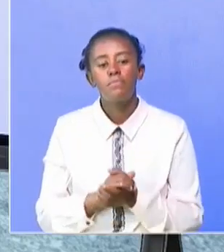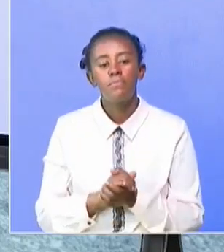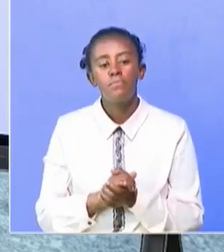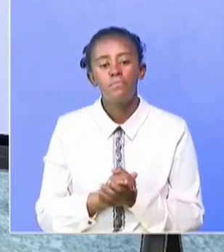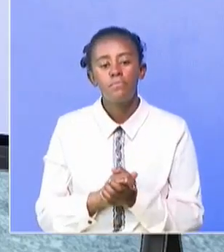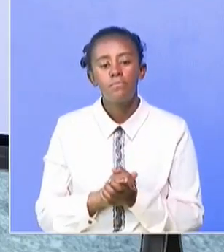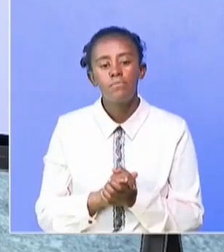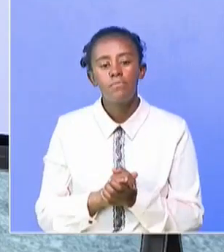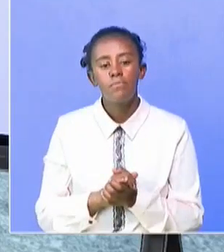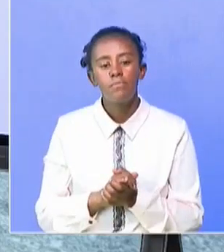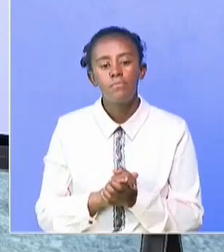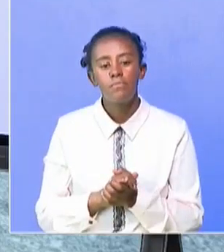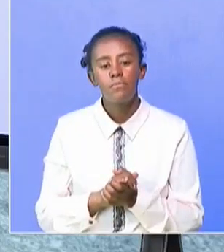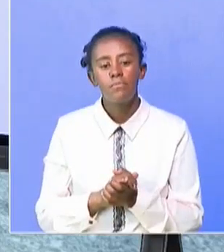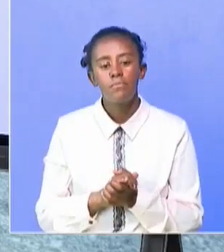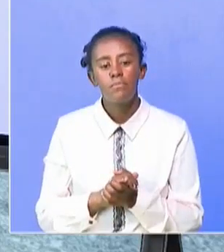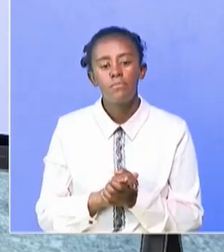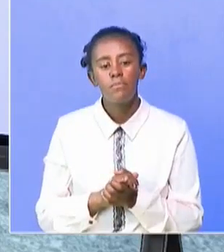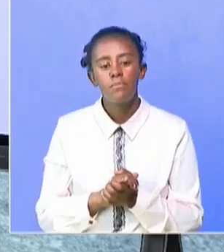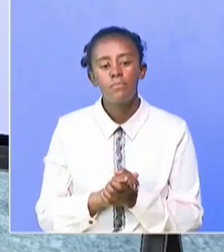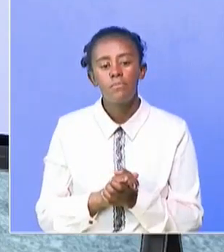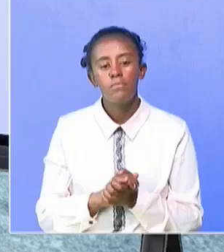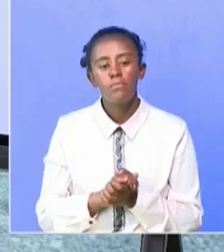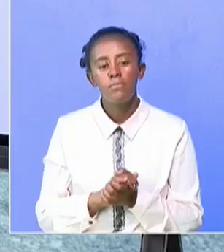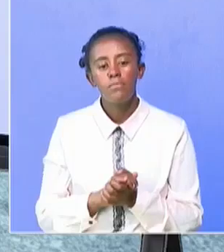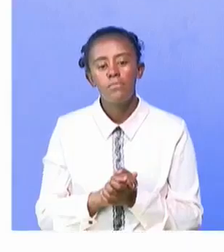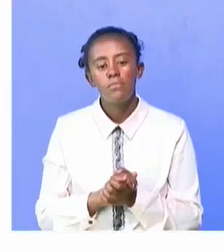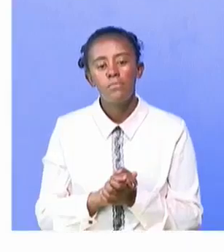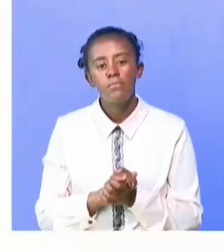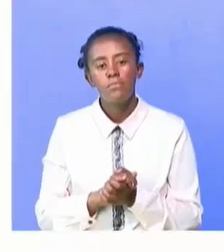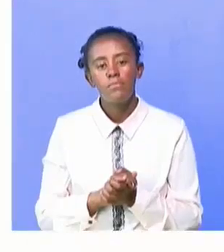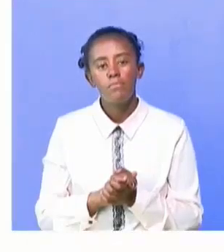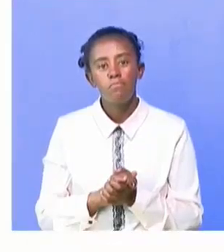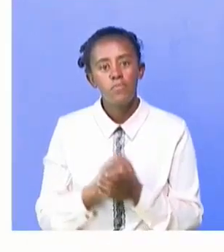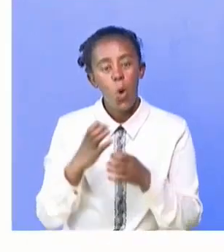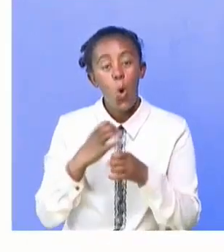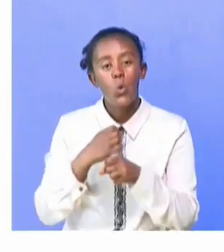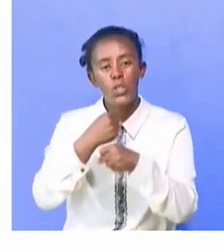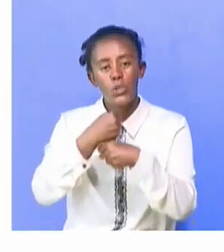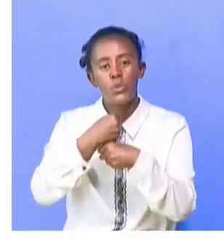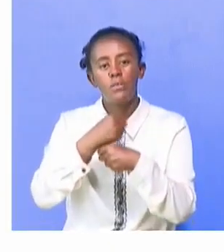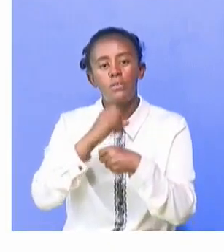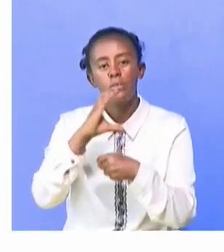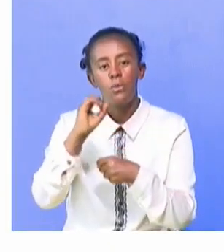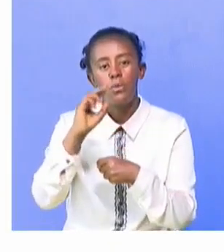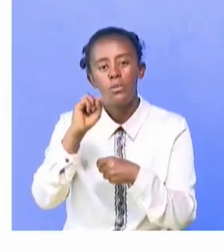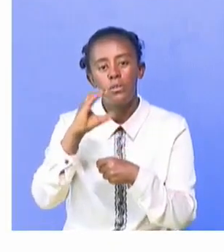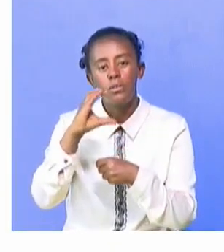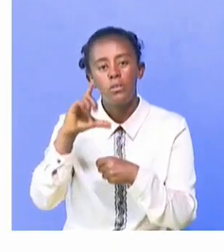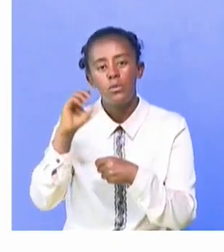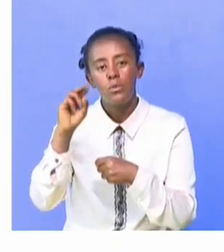And then after the body, what comes next? That is conclusion.